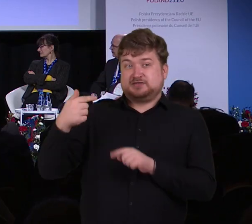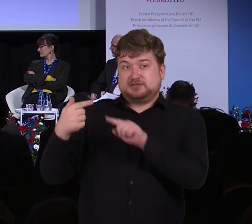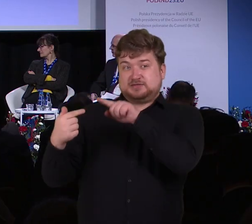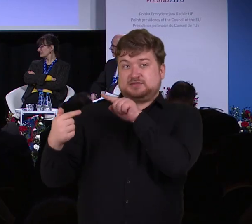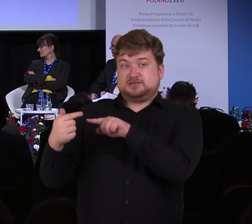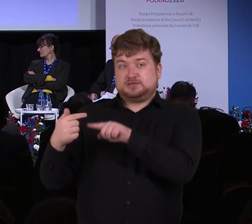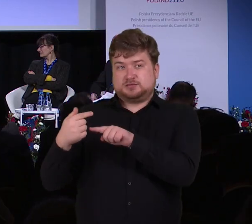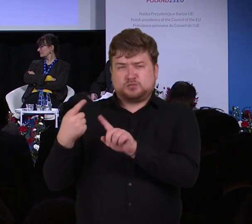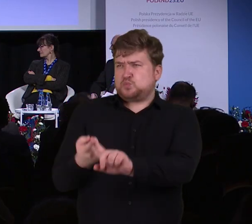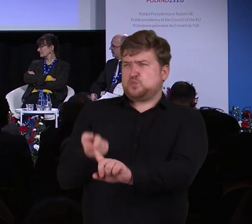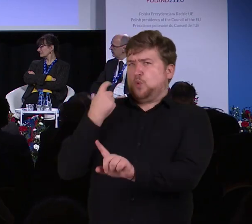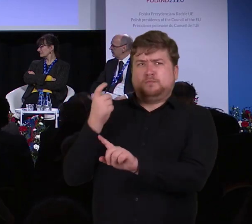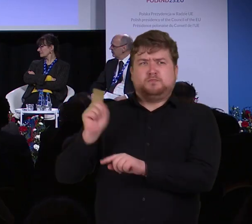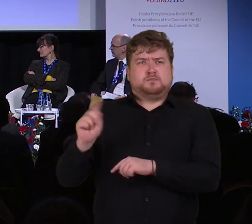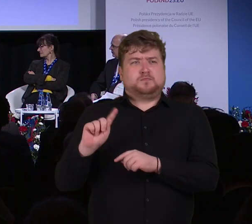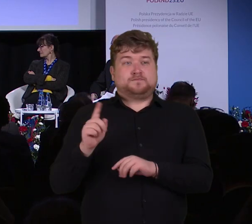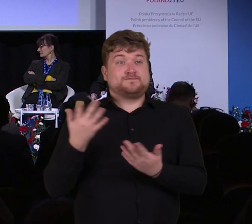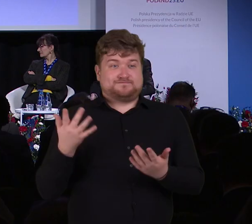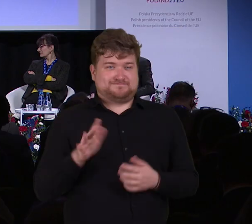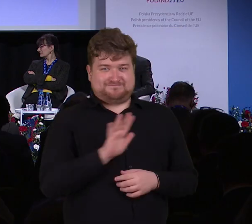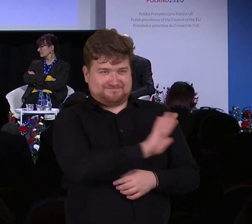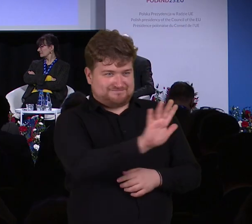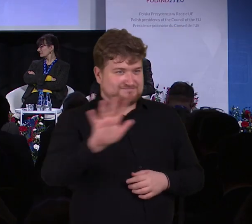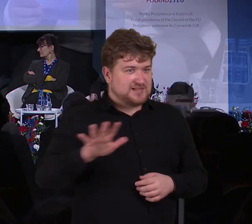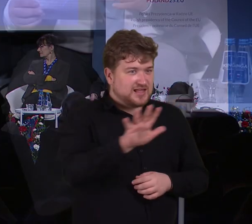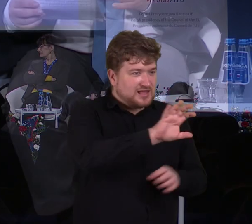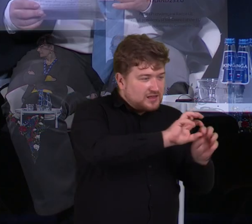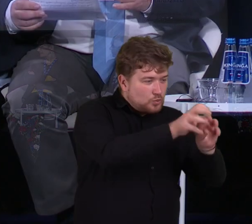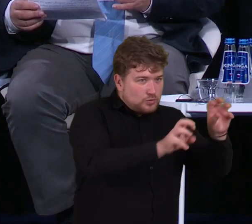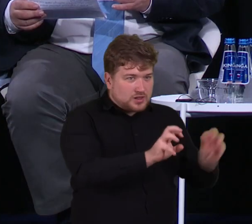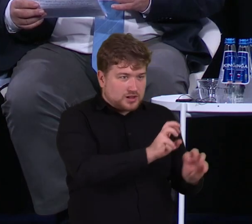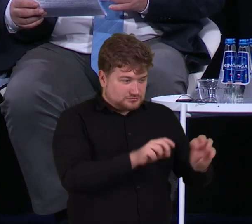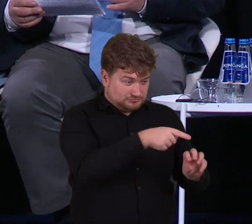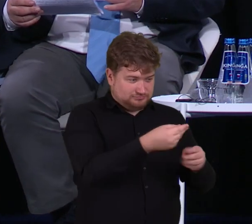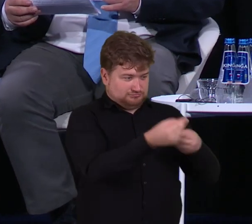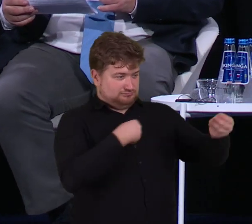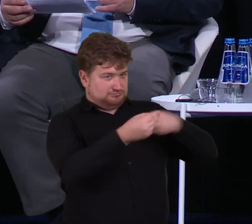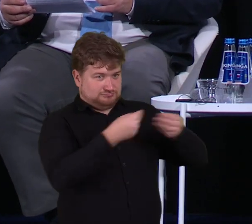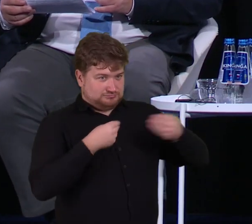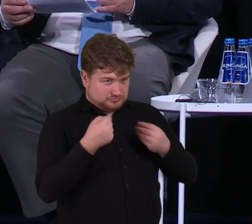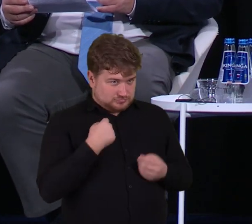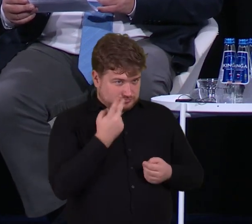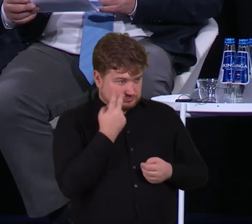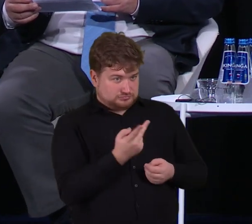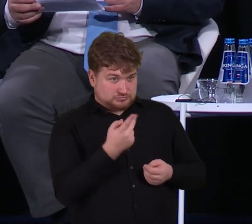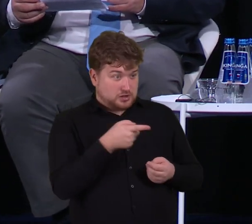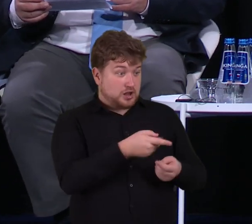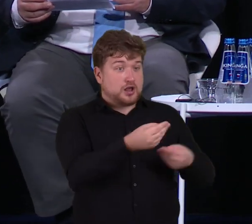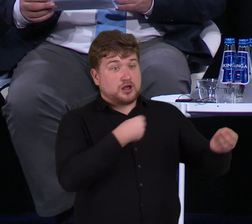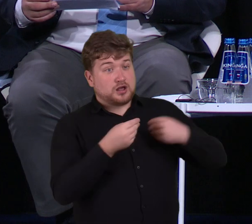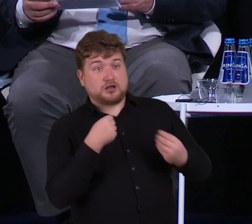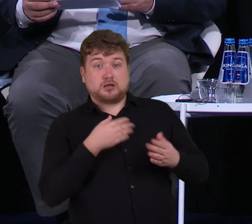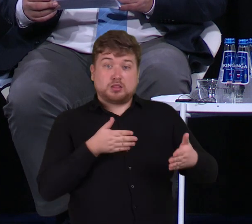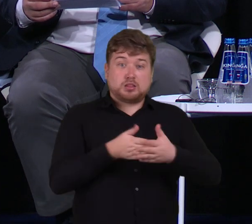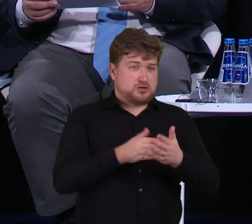borders, no administrative and bureaucratic limits, with the aim of making an approach in order to